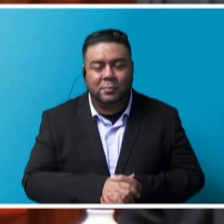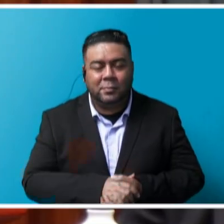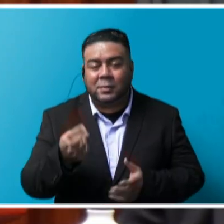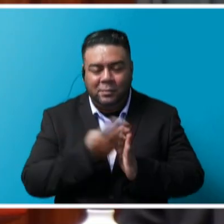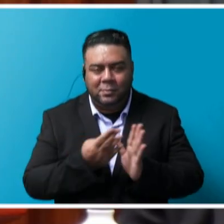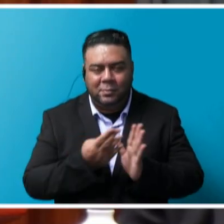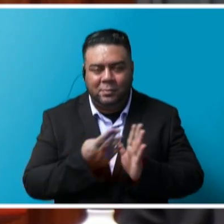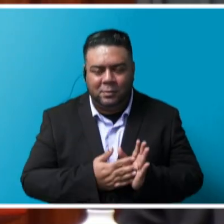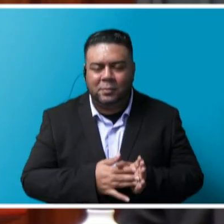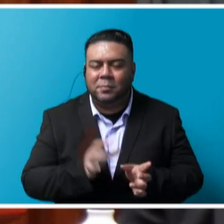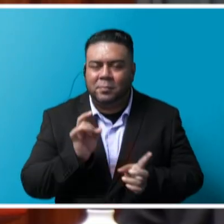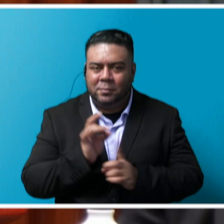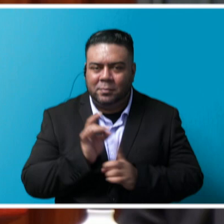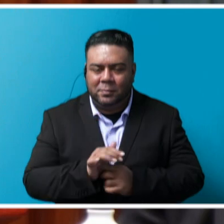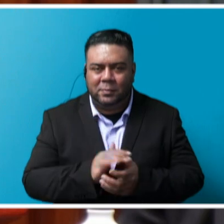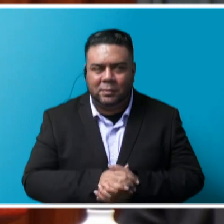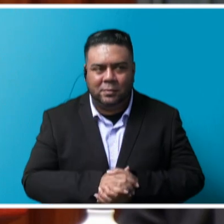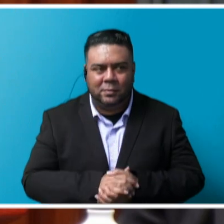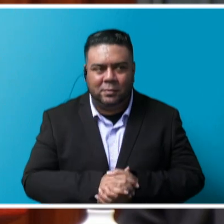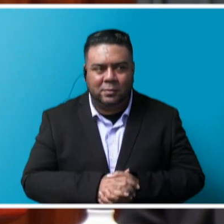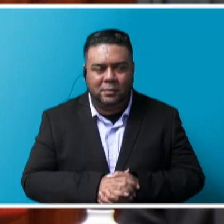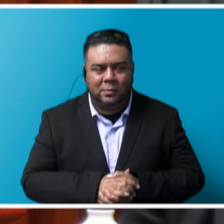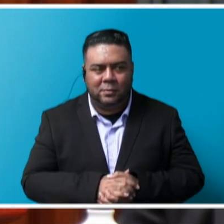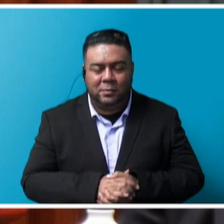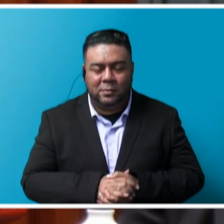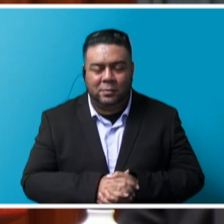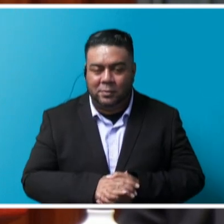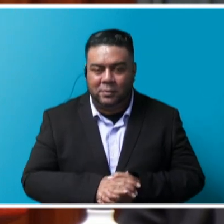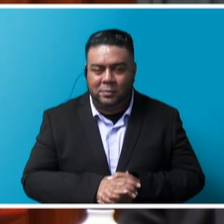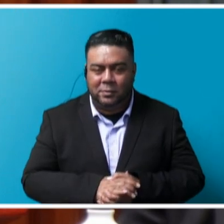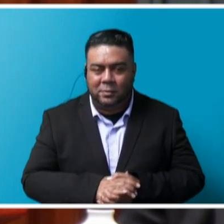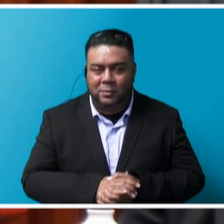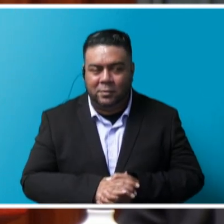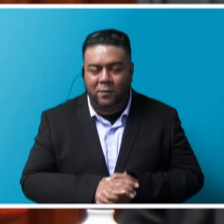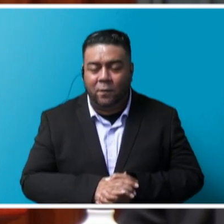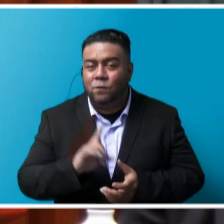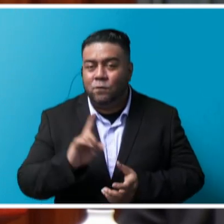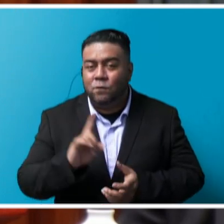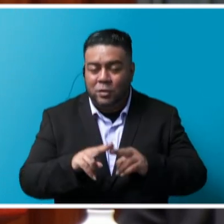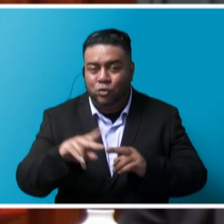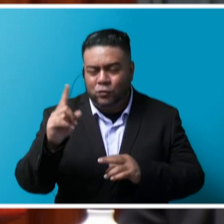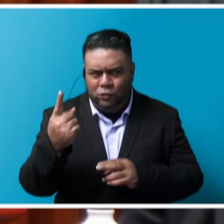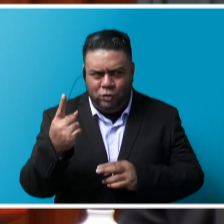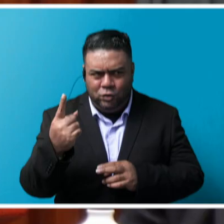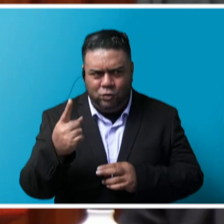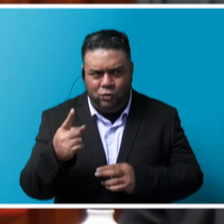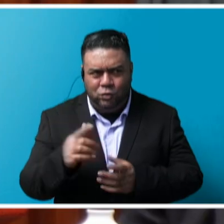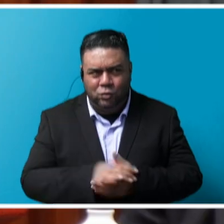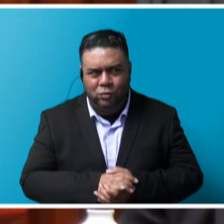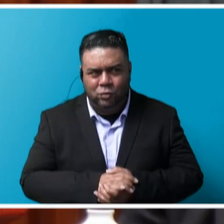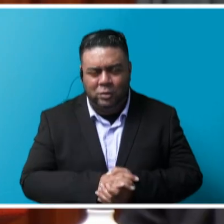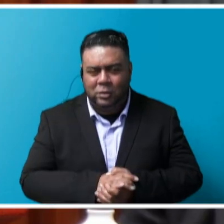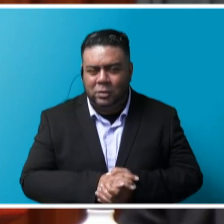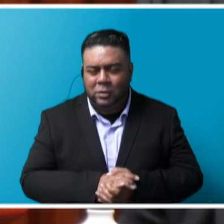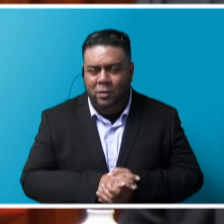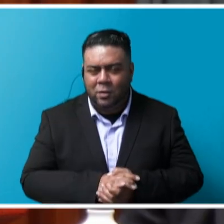marks an important milestone in Fiji's transition towards a circular economy through the launch of Fiji's first municipal sorting at source initiative in